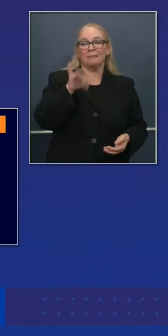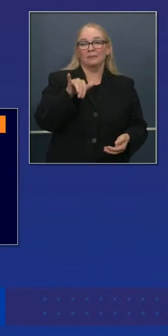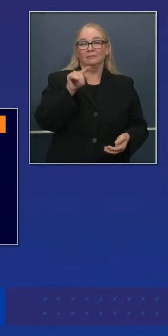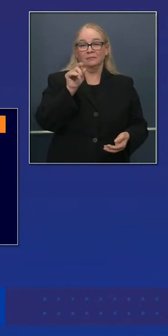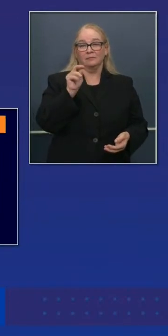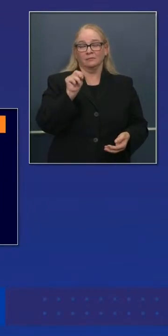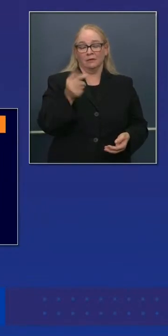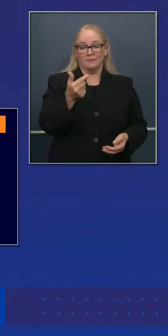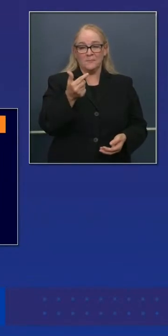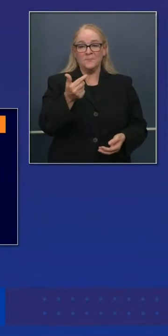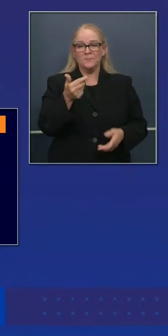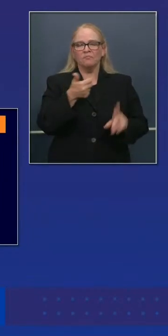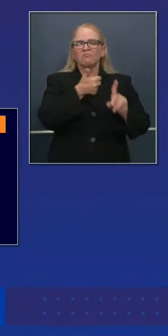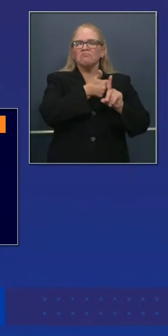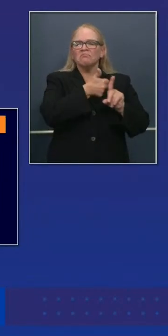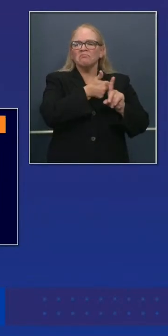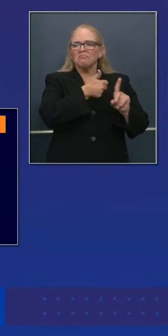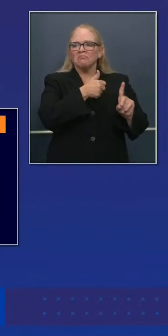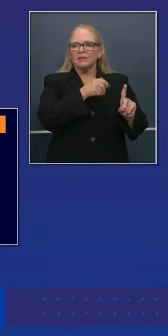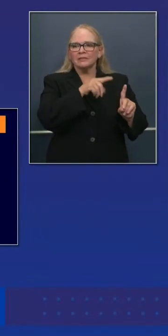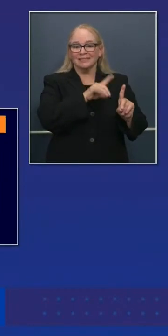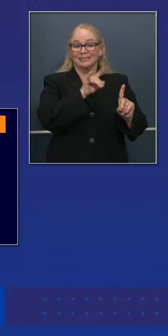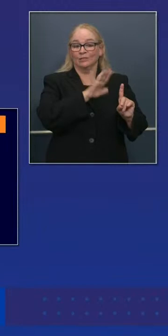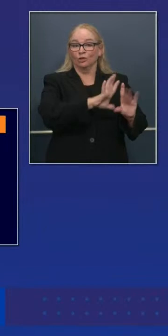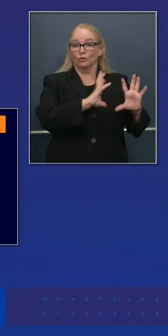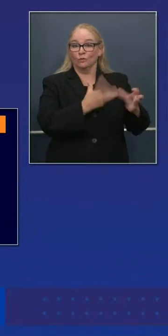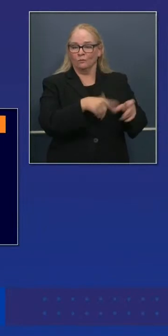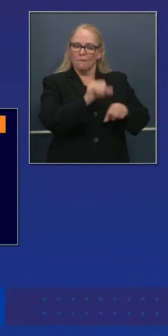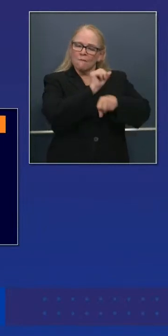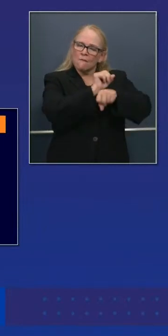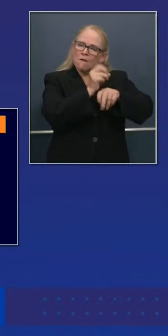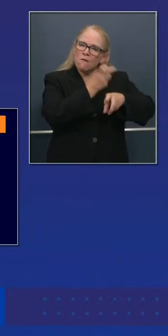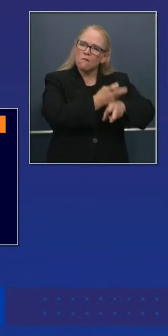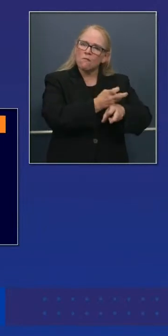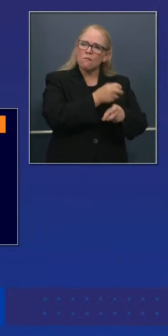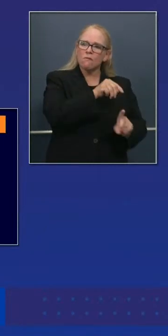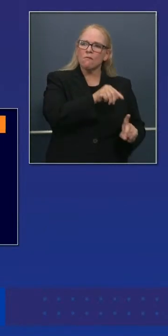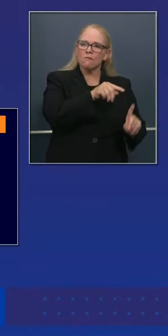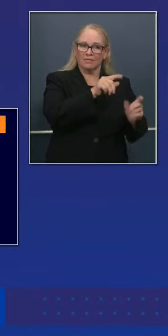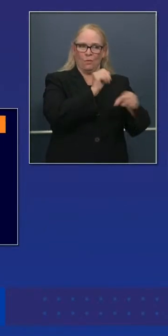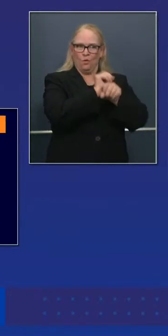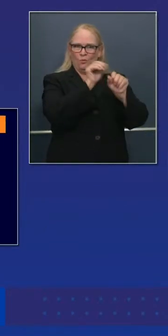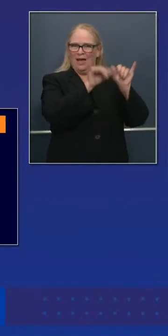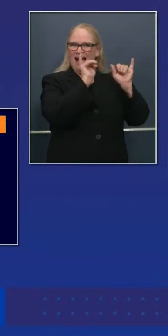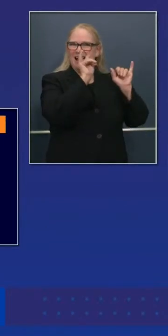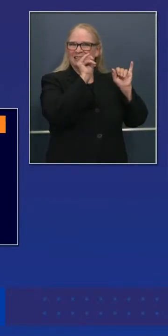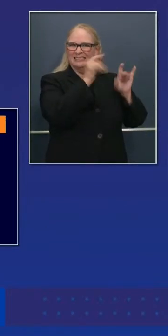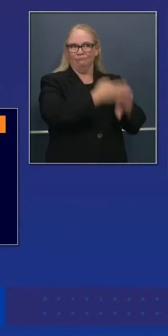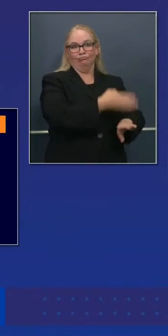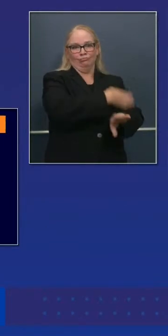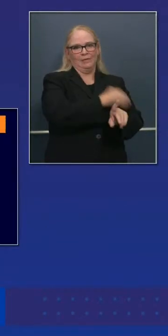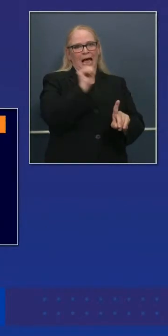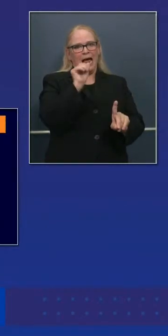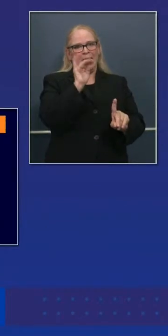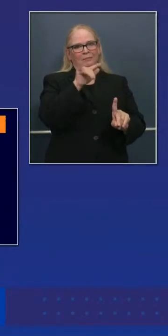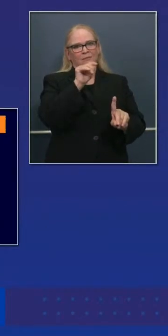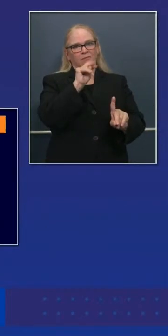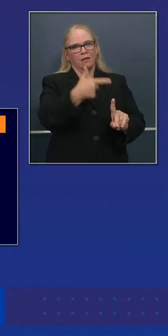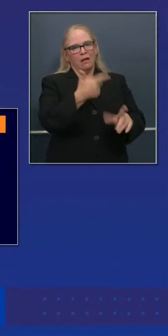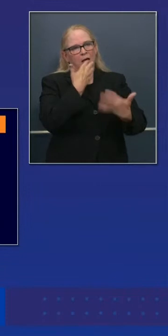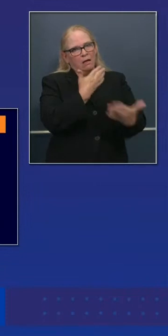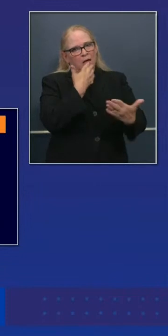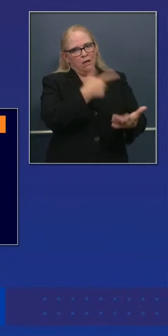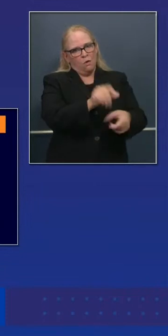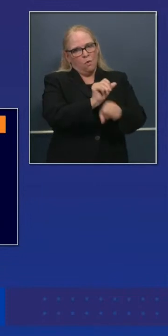worked with the set of the consultants that the governor mentioned to really help support the system and to be able to